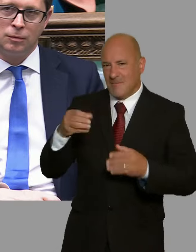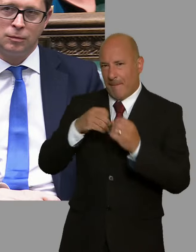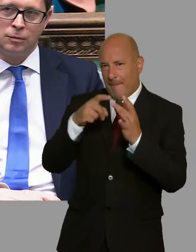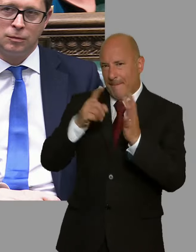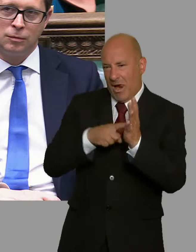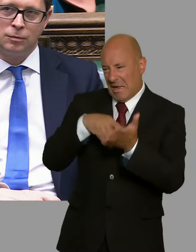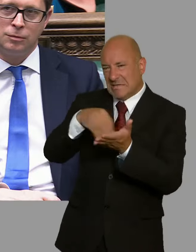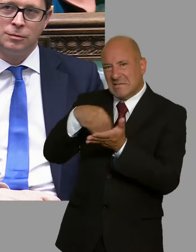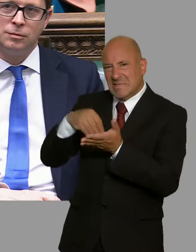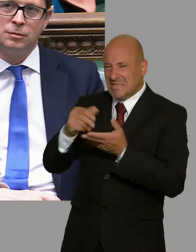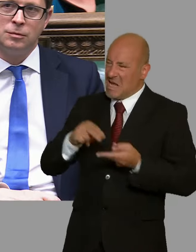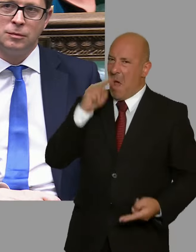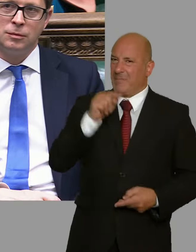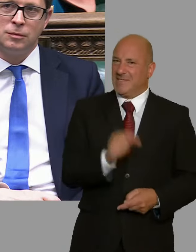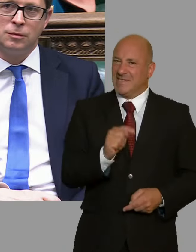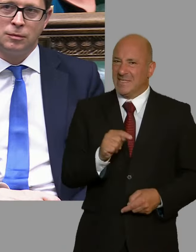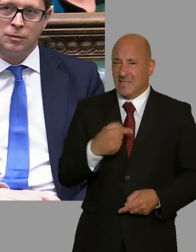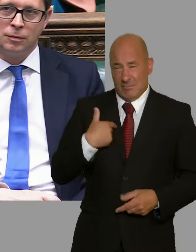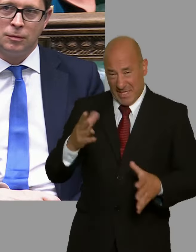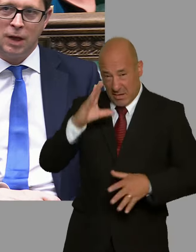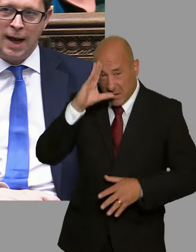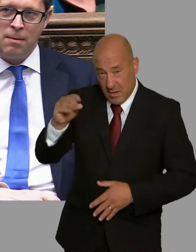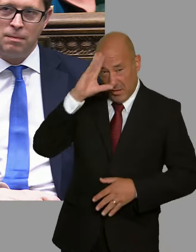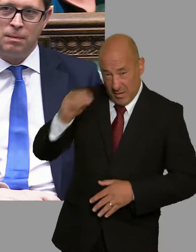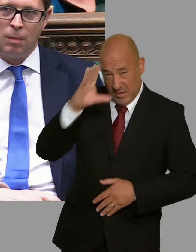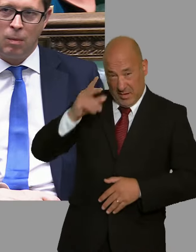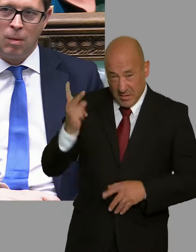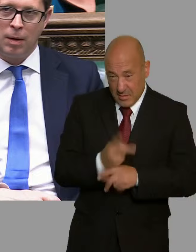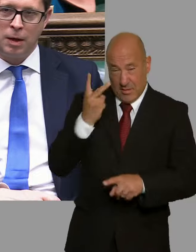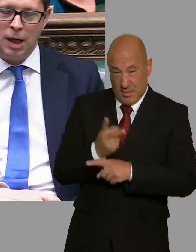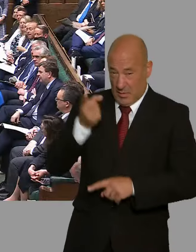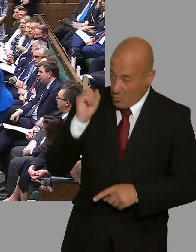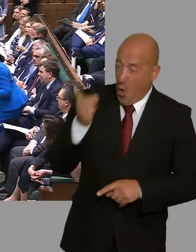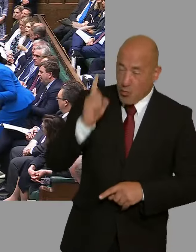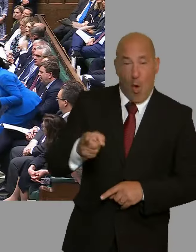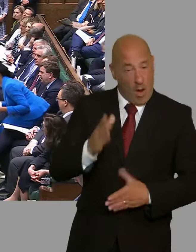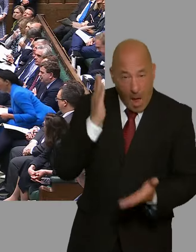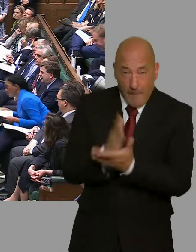living crisis. He has failed. He hasn't got a clue, has he?